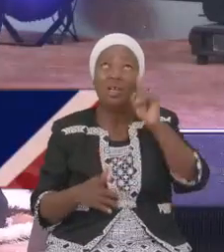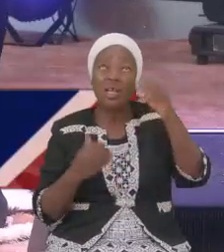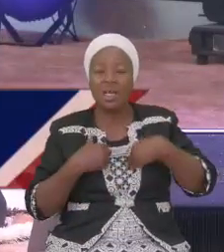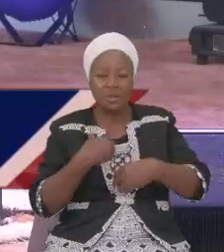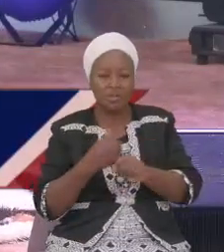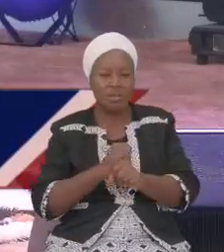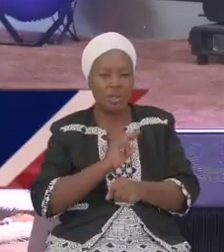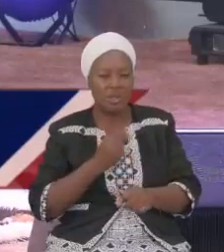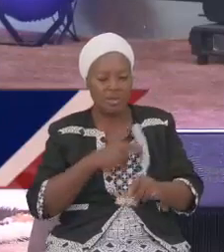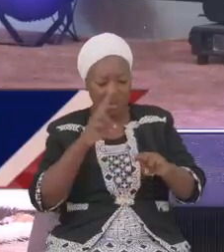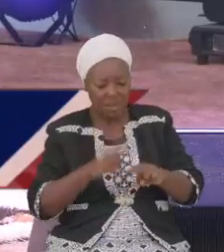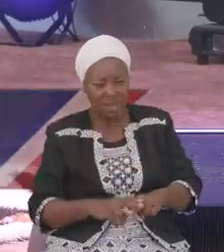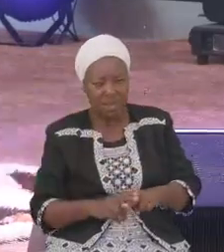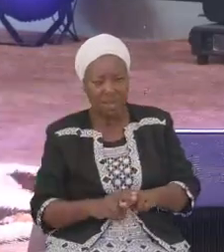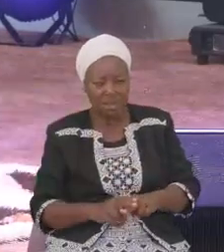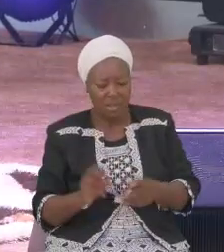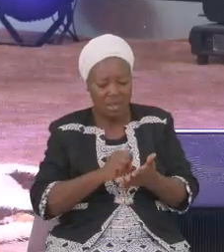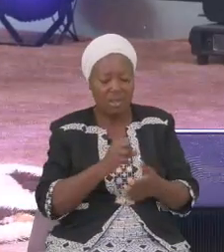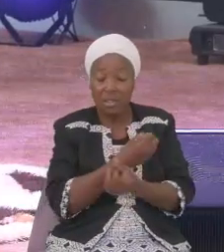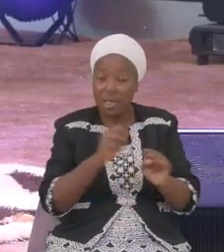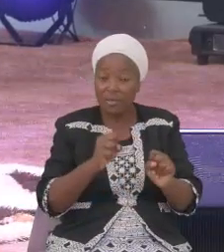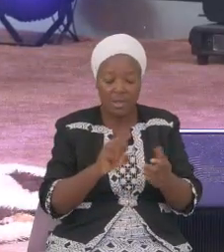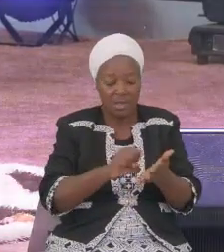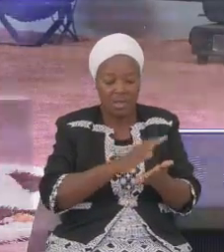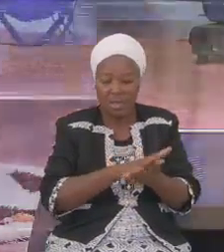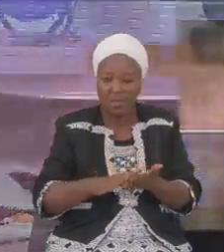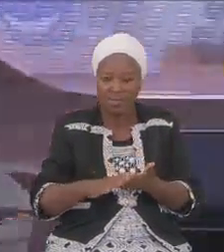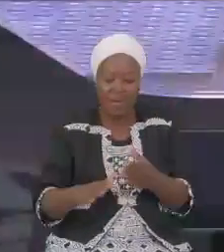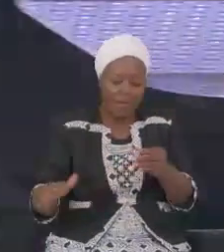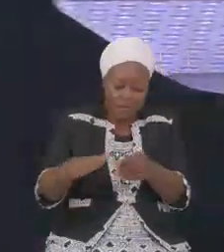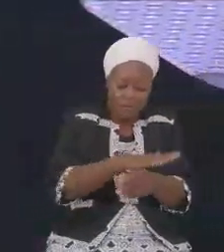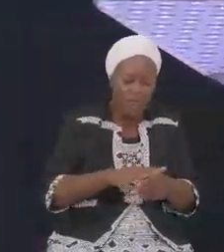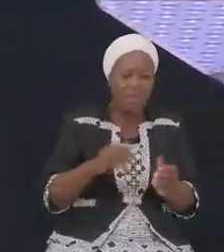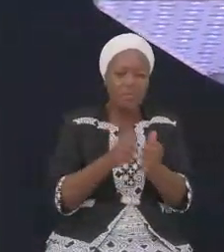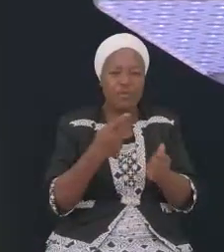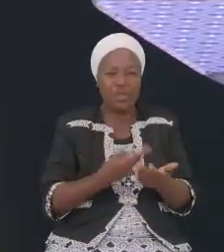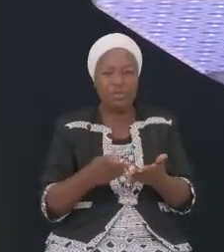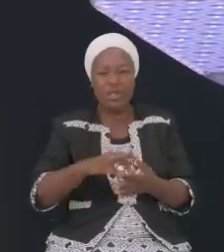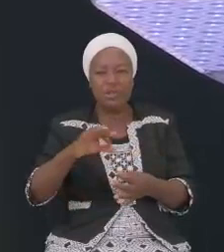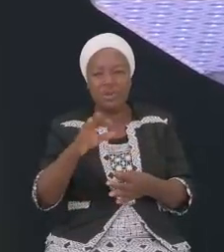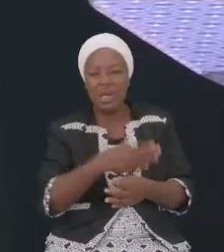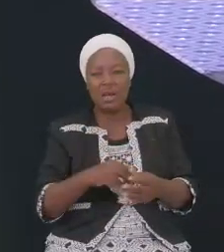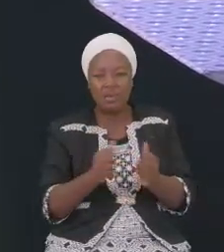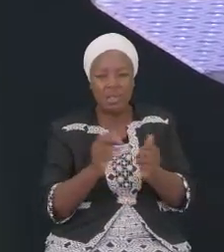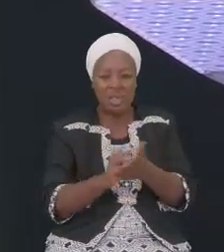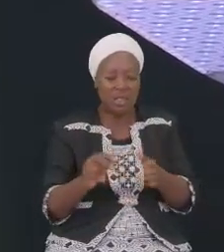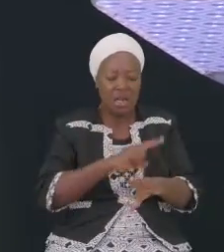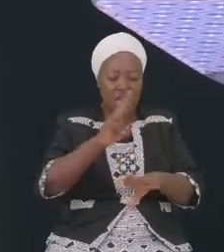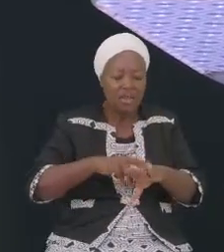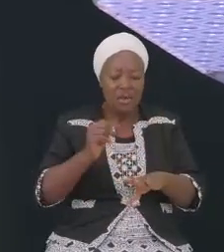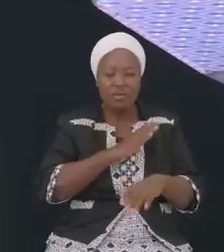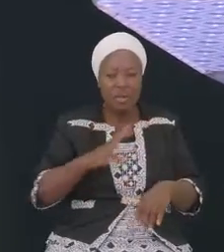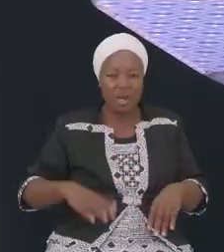us saved, sanctified, filled with the Holy Ghost, having the nature of Christ. He makes us